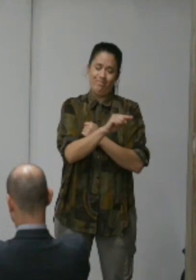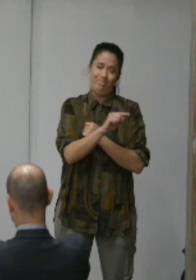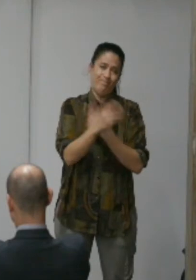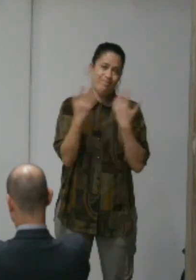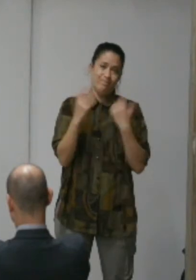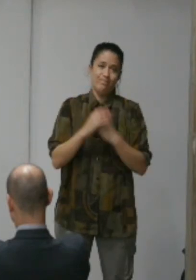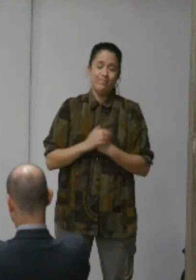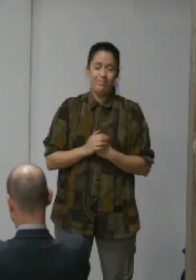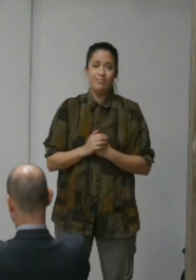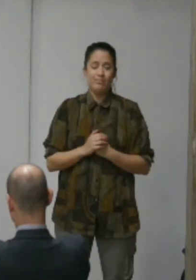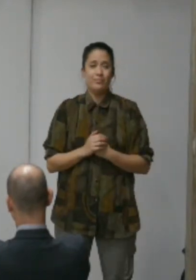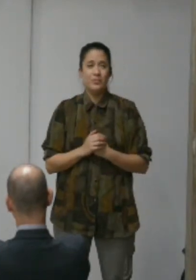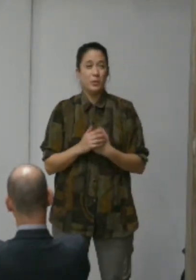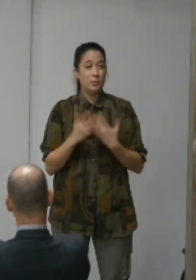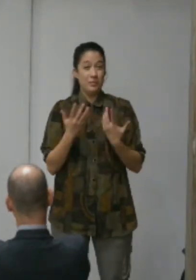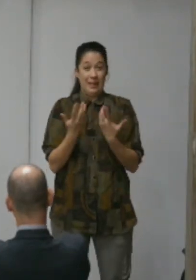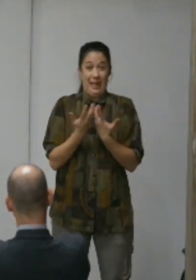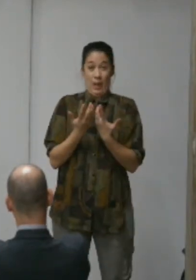efforts to escape,